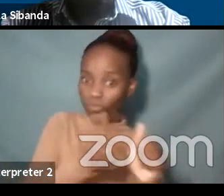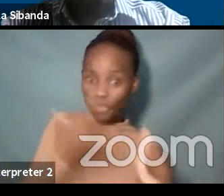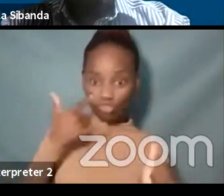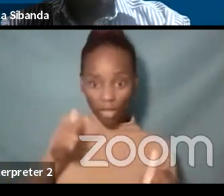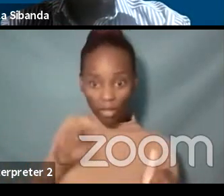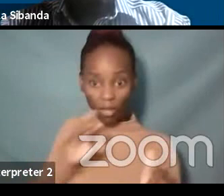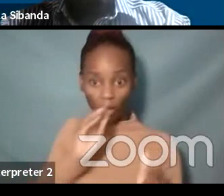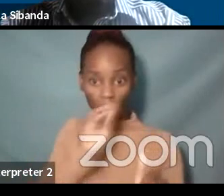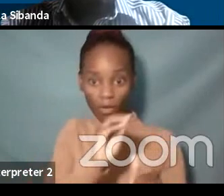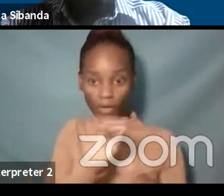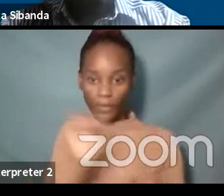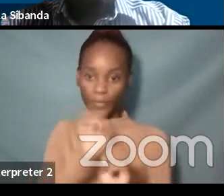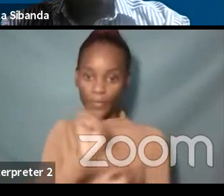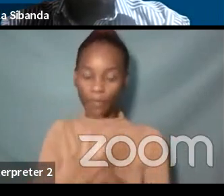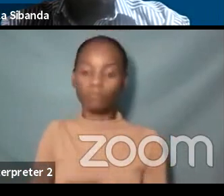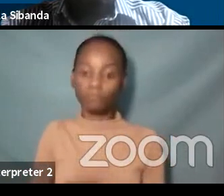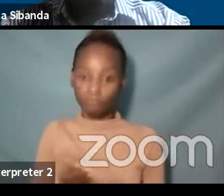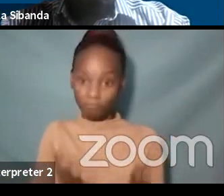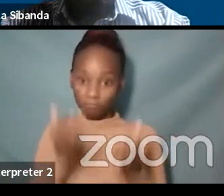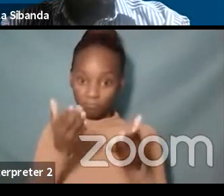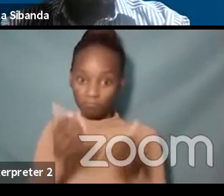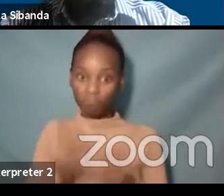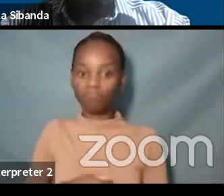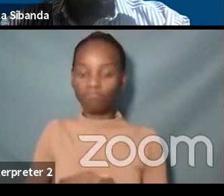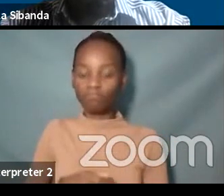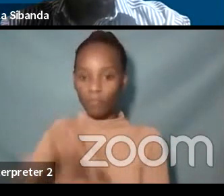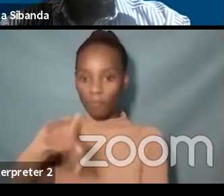The floor is yours, Patrick.